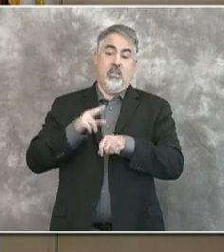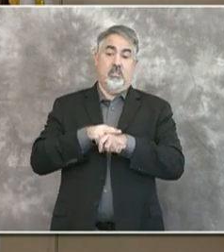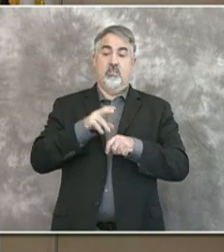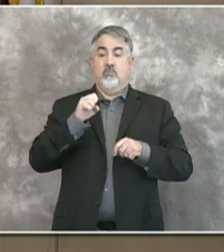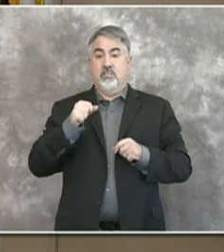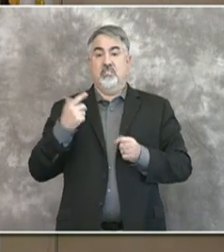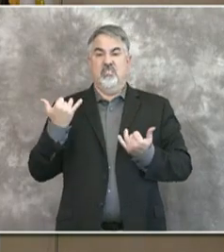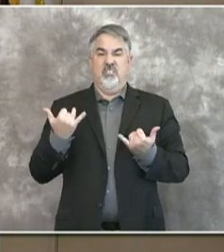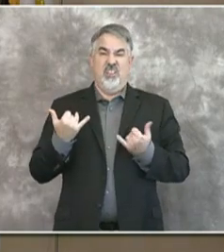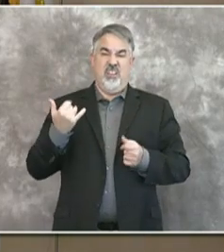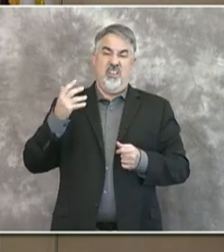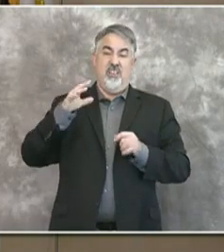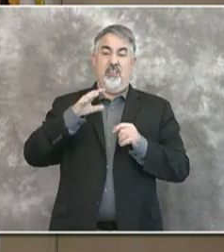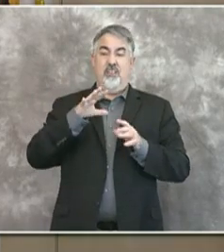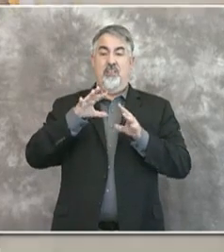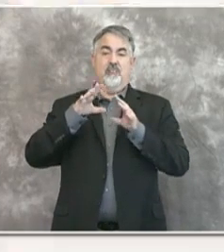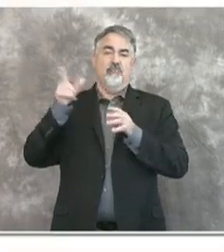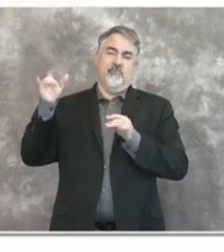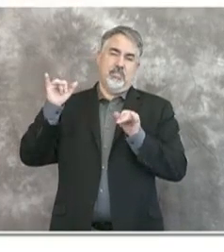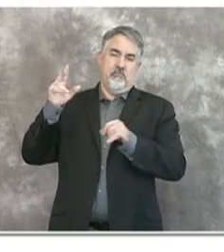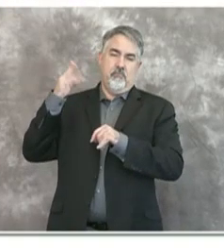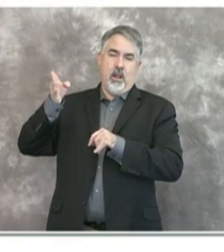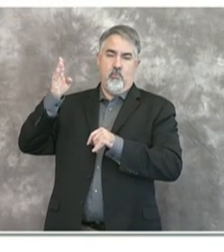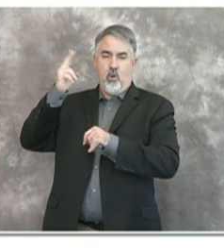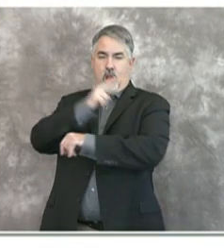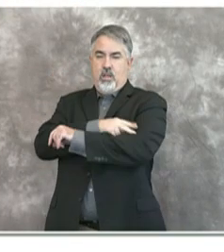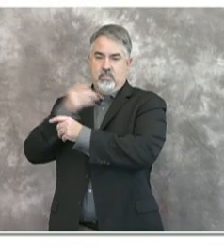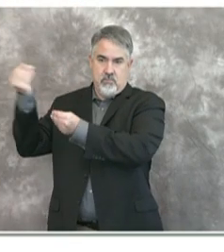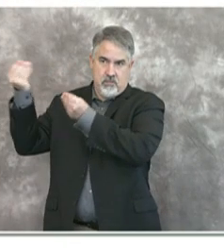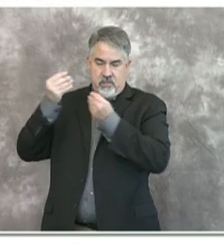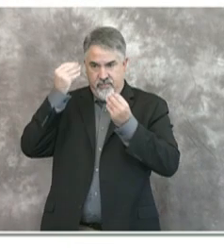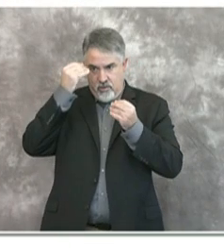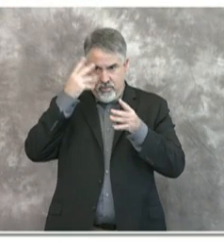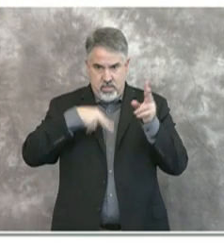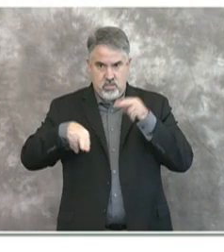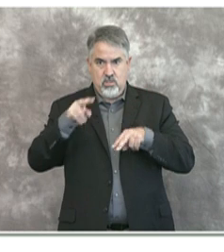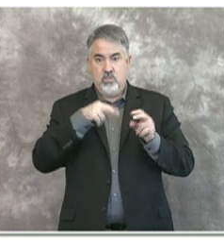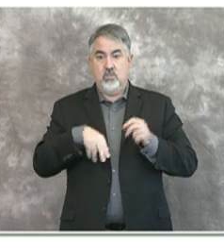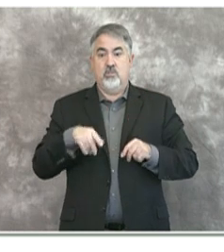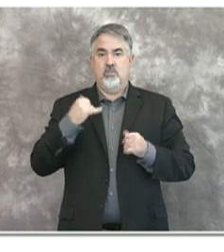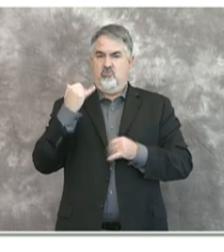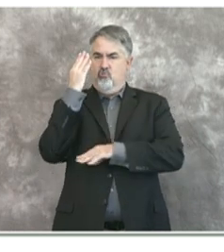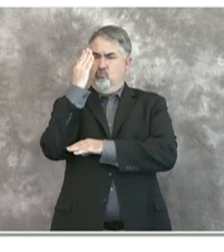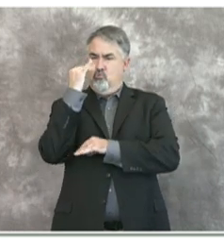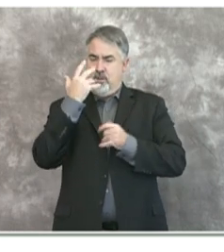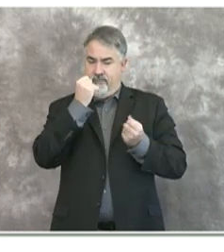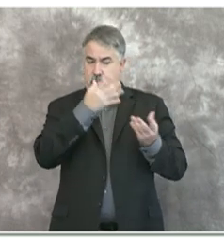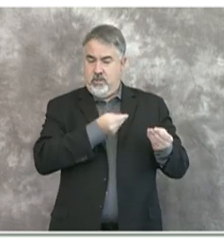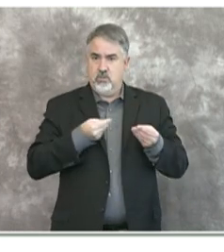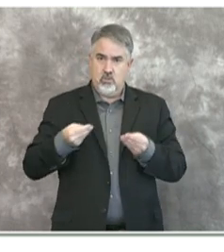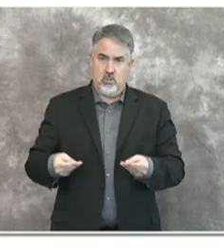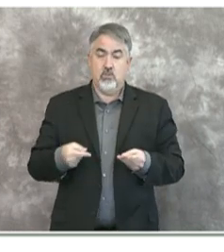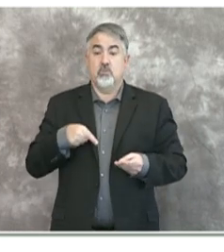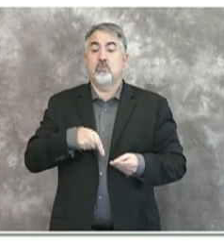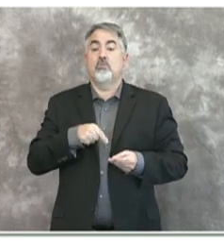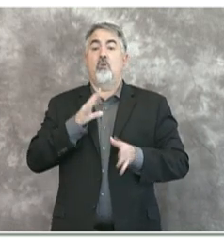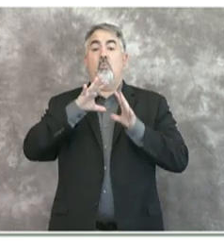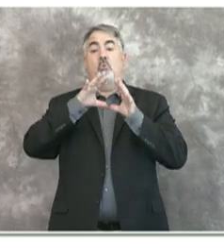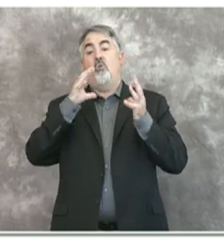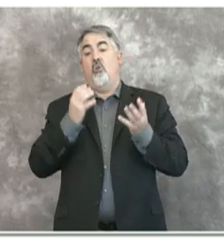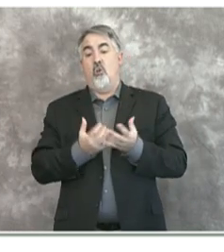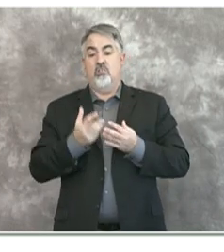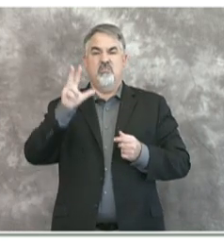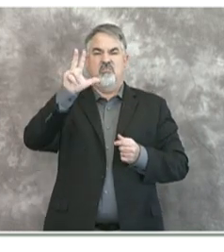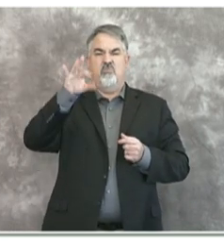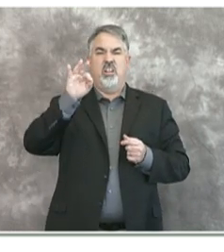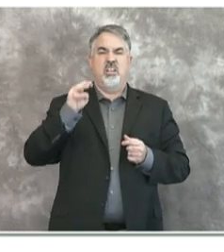data from the Johns Hopkins dashboard obtained at about noon today, are as follows. Globally, there are over